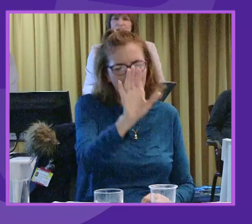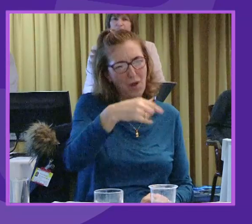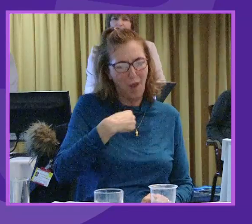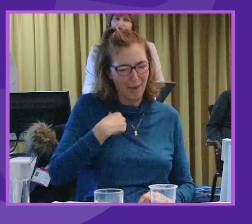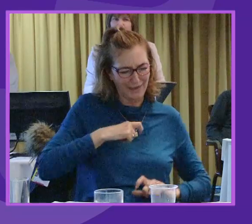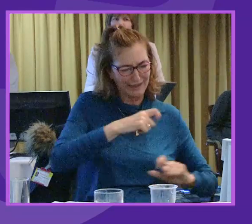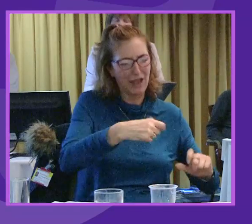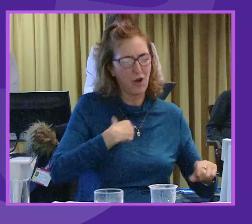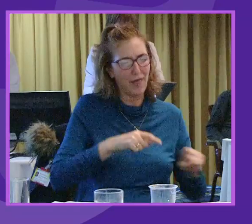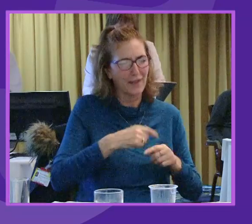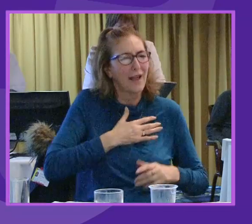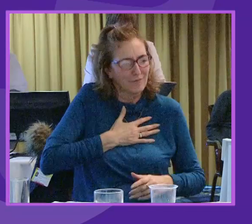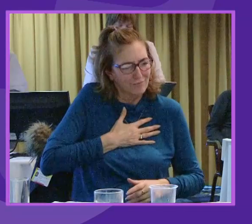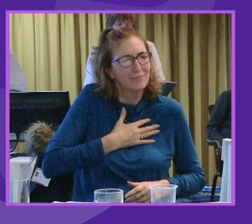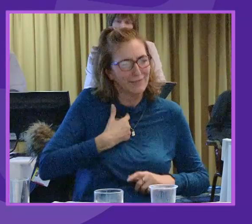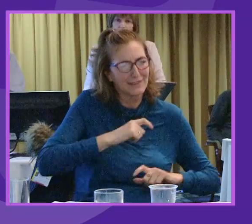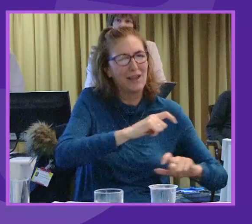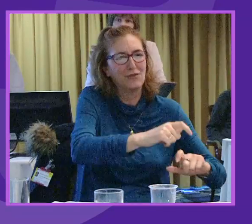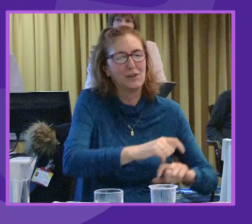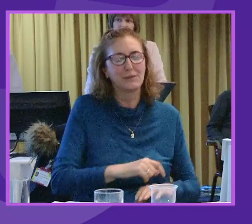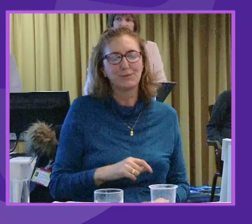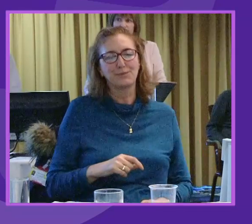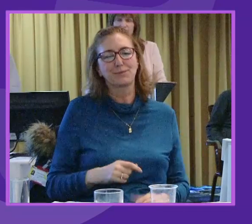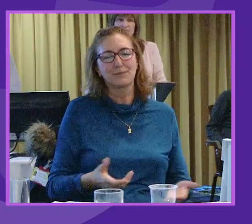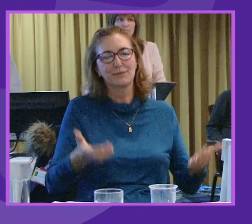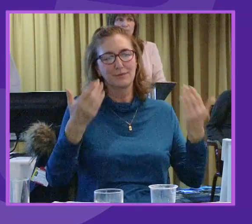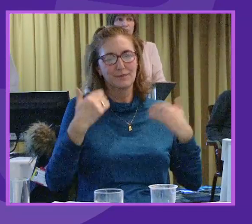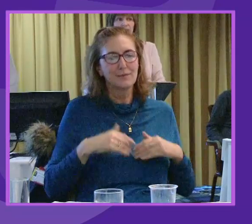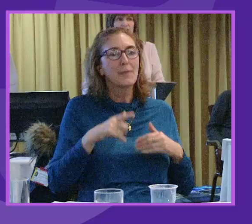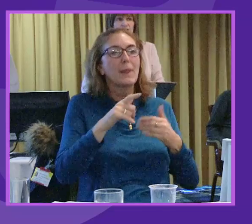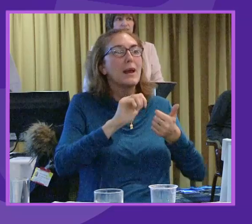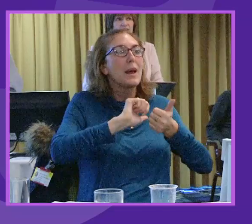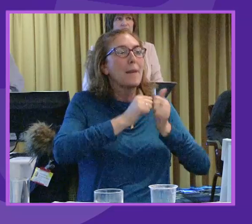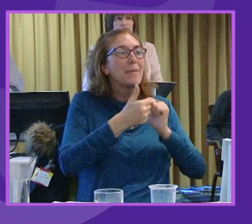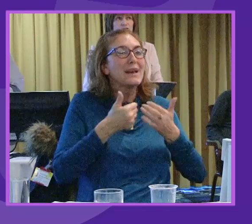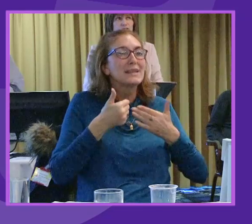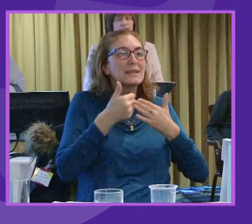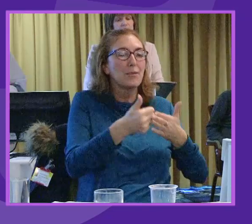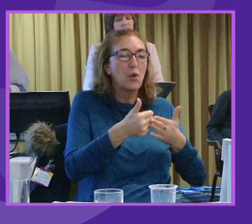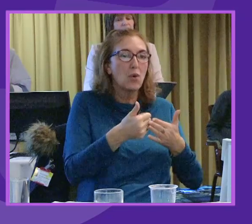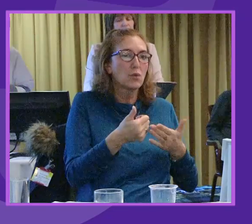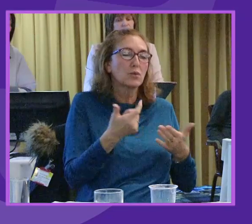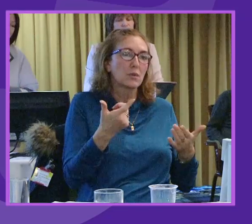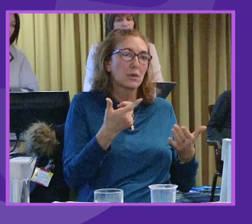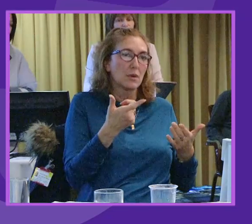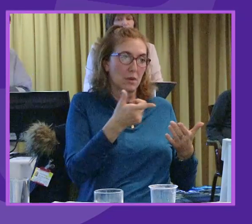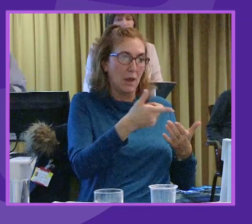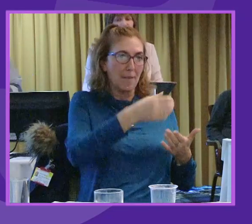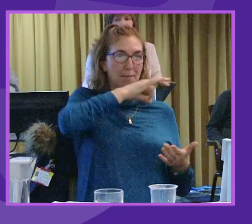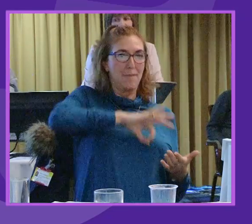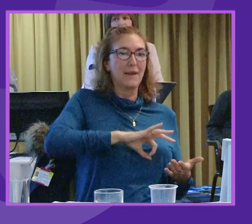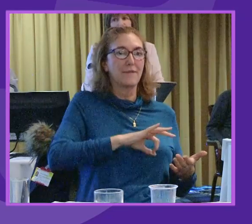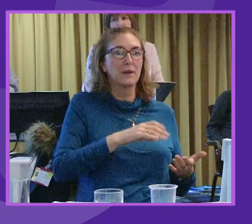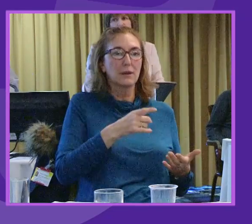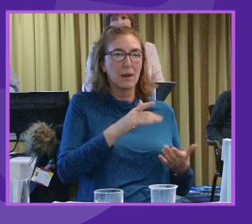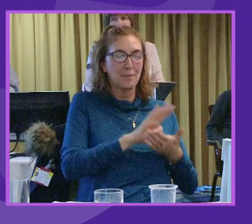base suggests the impact of peers is fivefold. So there are benefits to the peer support worker in terms